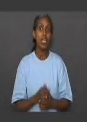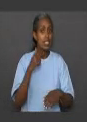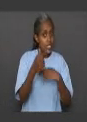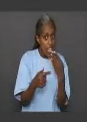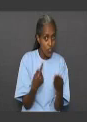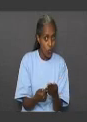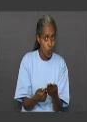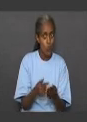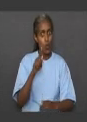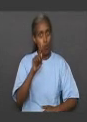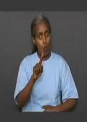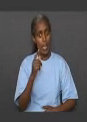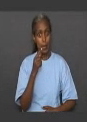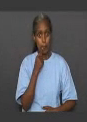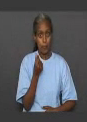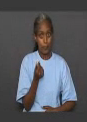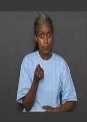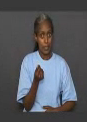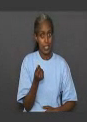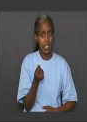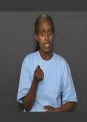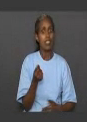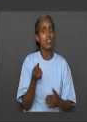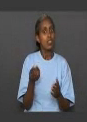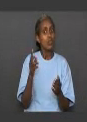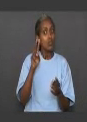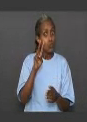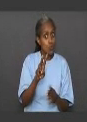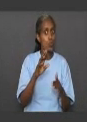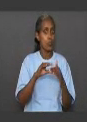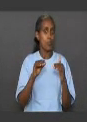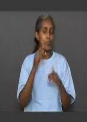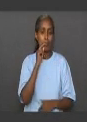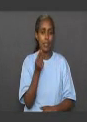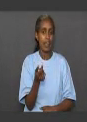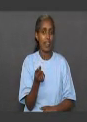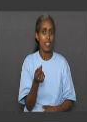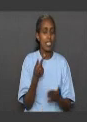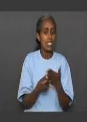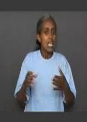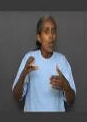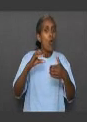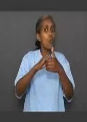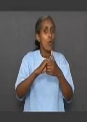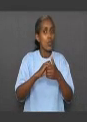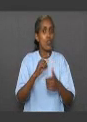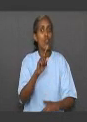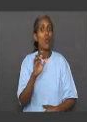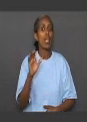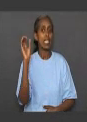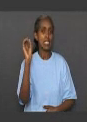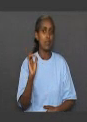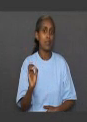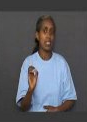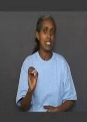Therefore, 1 bir will turn into 2 bir if compounded at